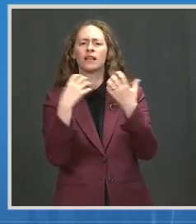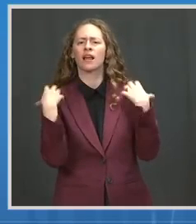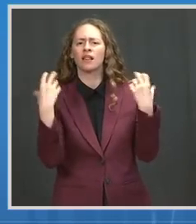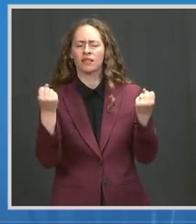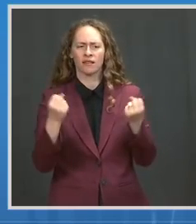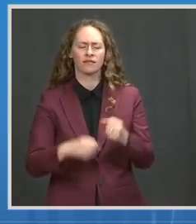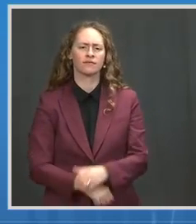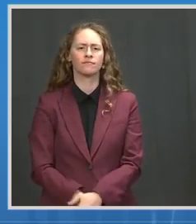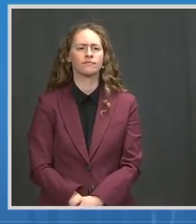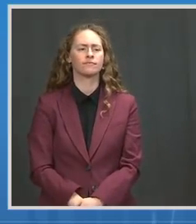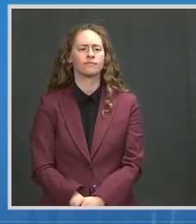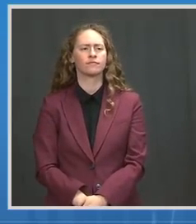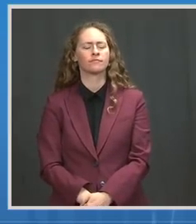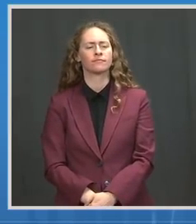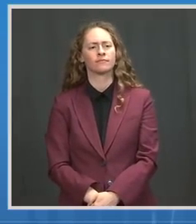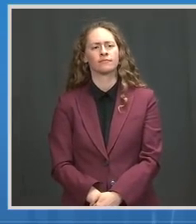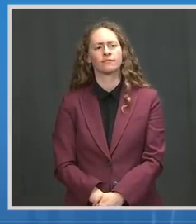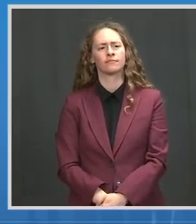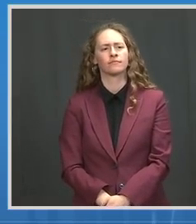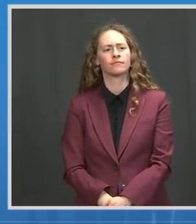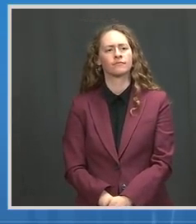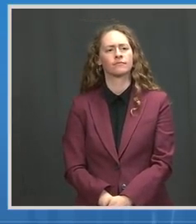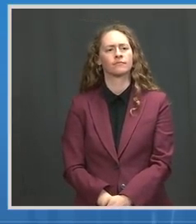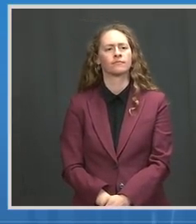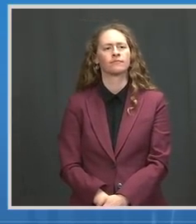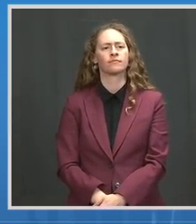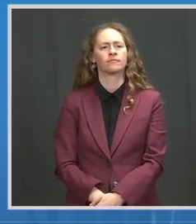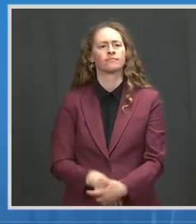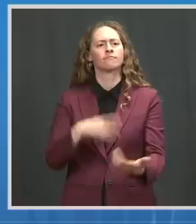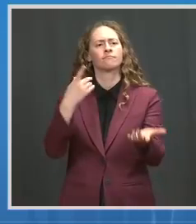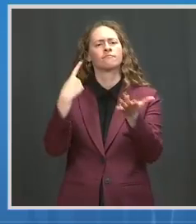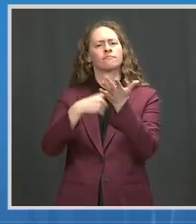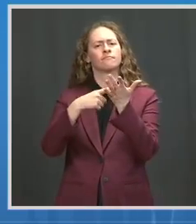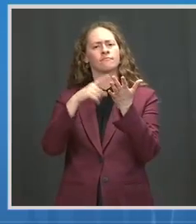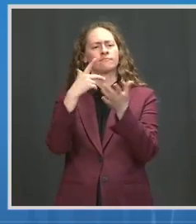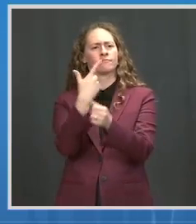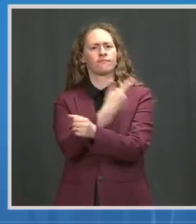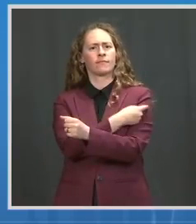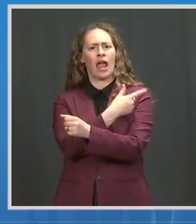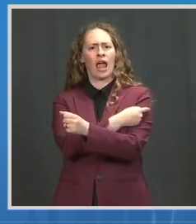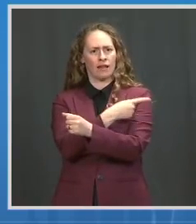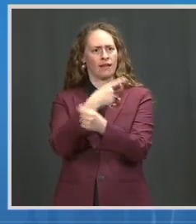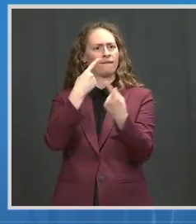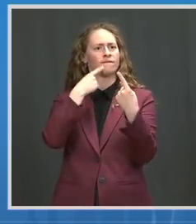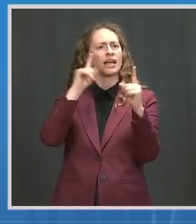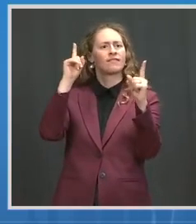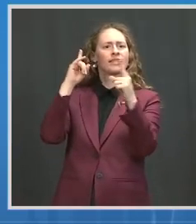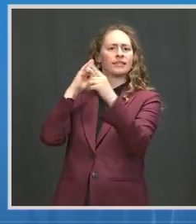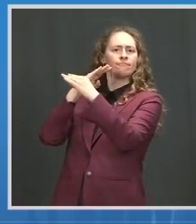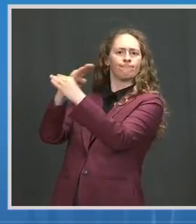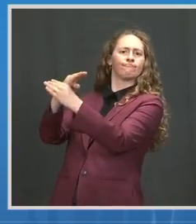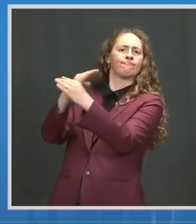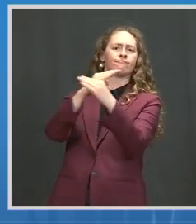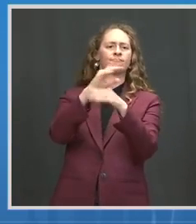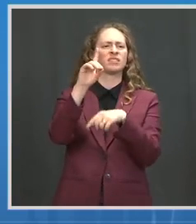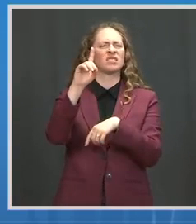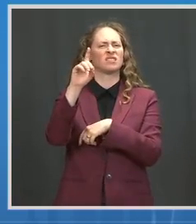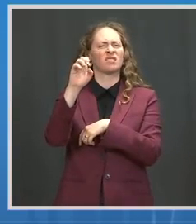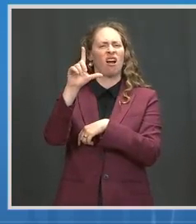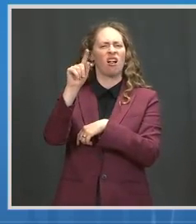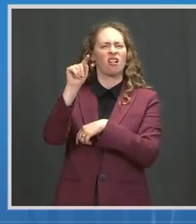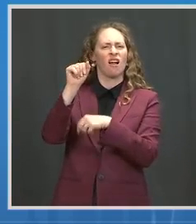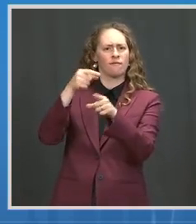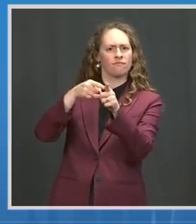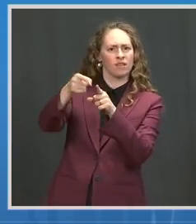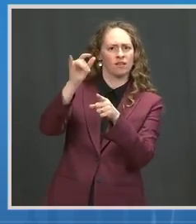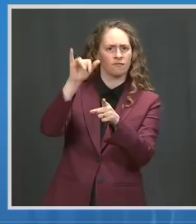the COVID-19 vaccines against this Delta variant. Just to reiterate, 2 weeks